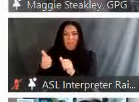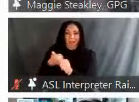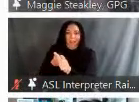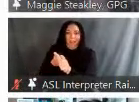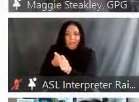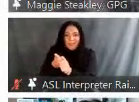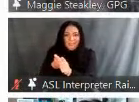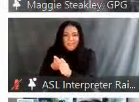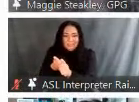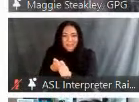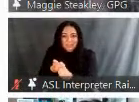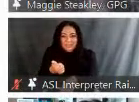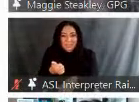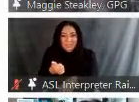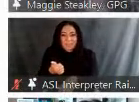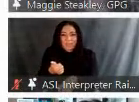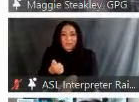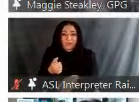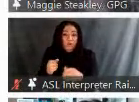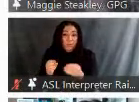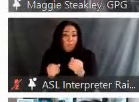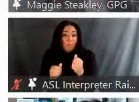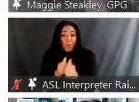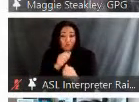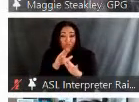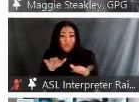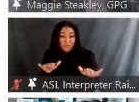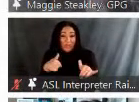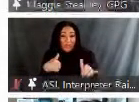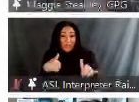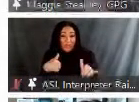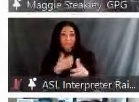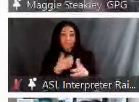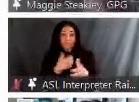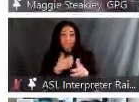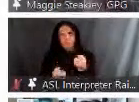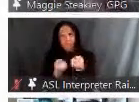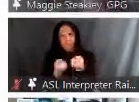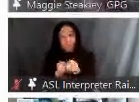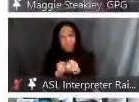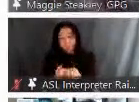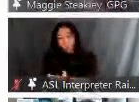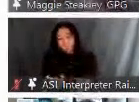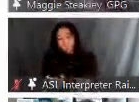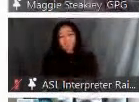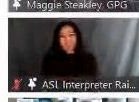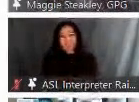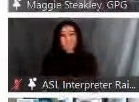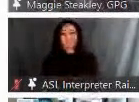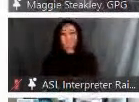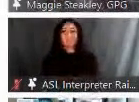of children that is that we're trying to support. So.